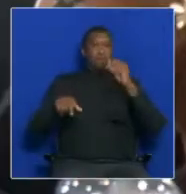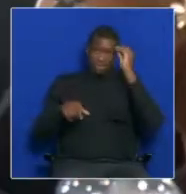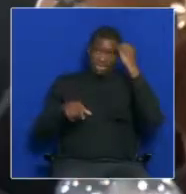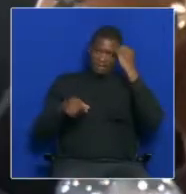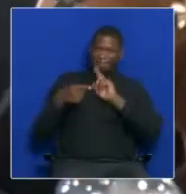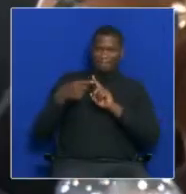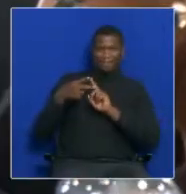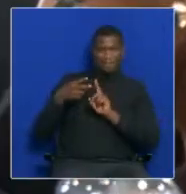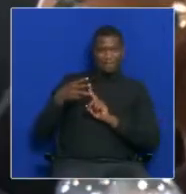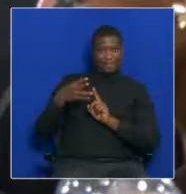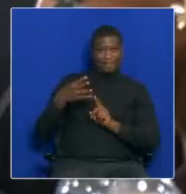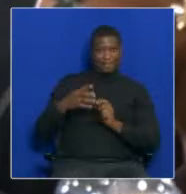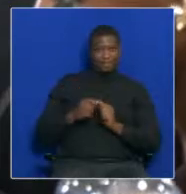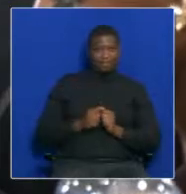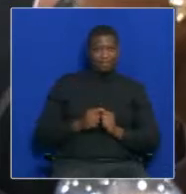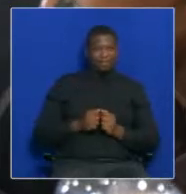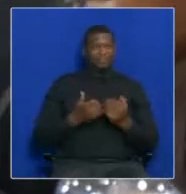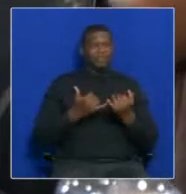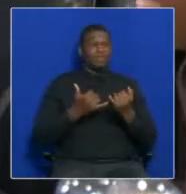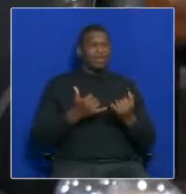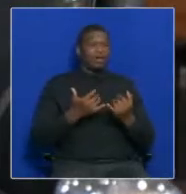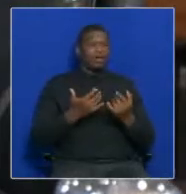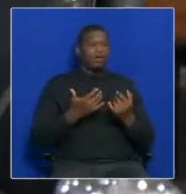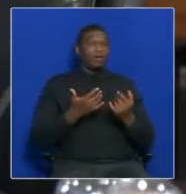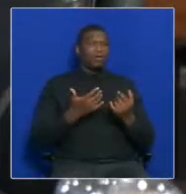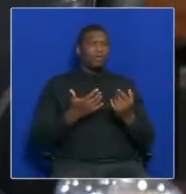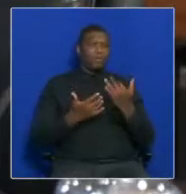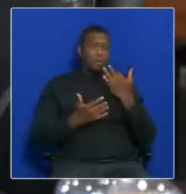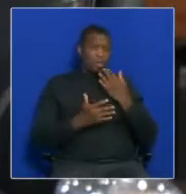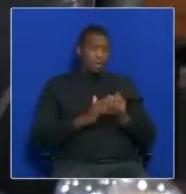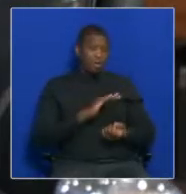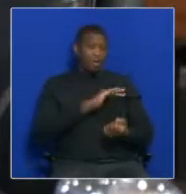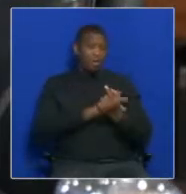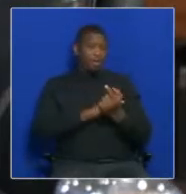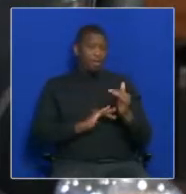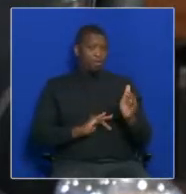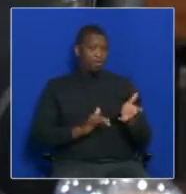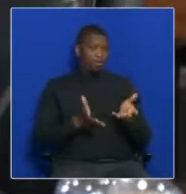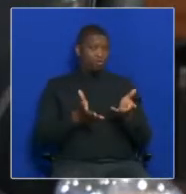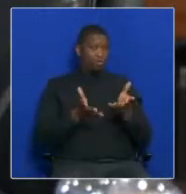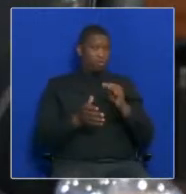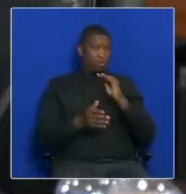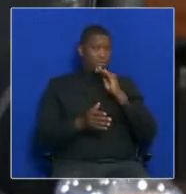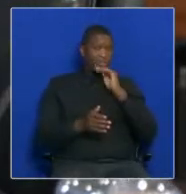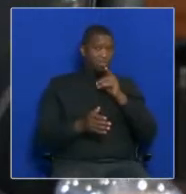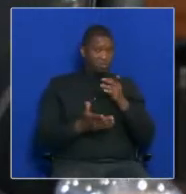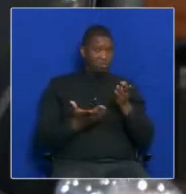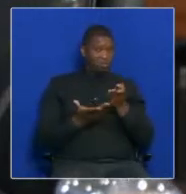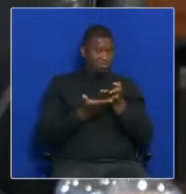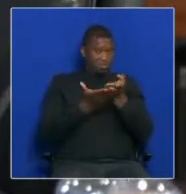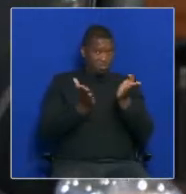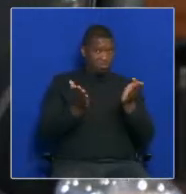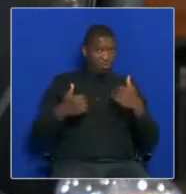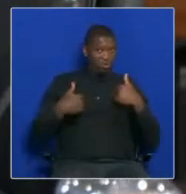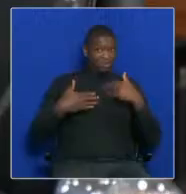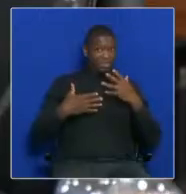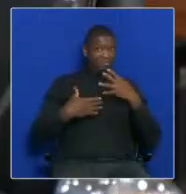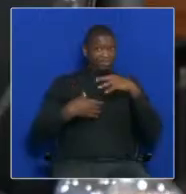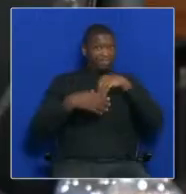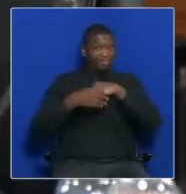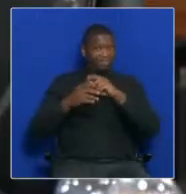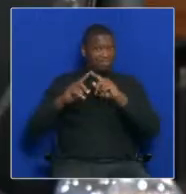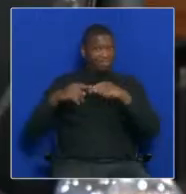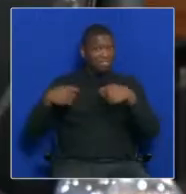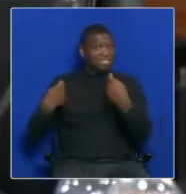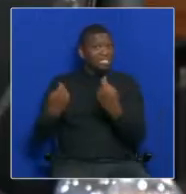in this instance, is this considered you starting to become part of this team, or